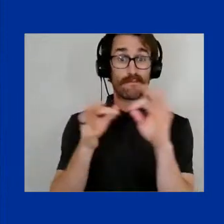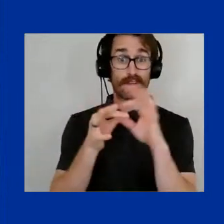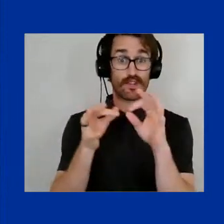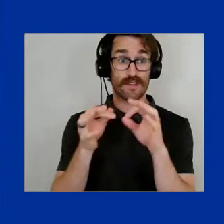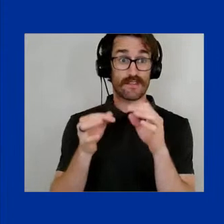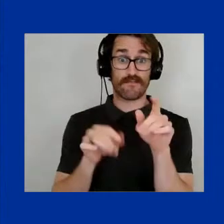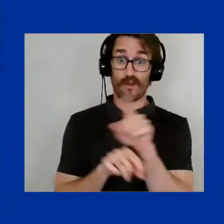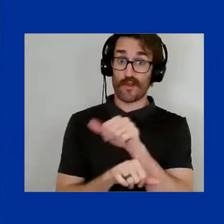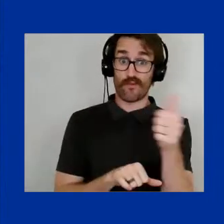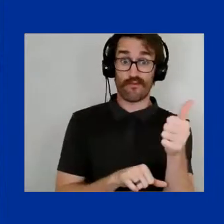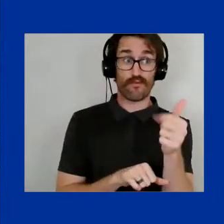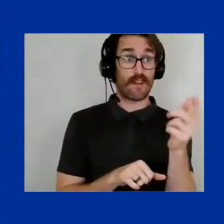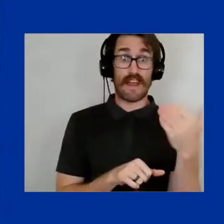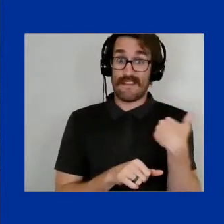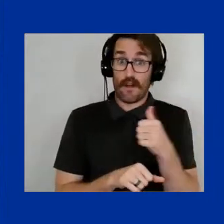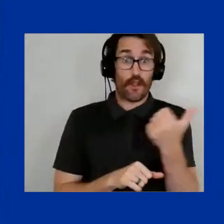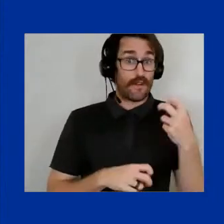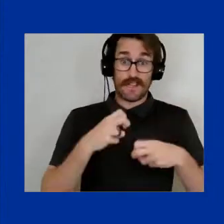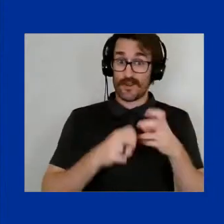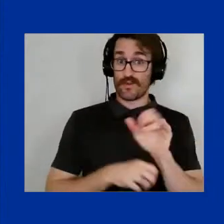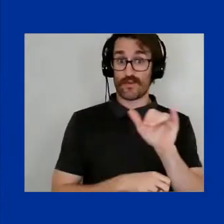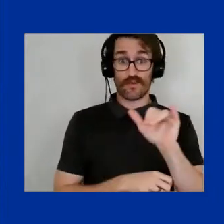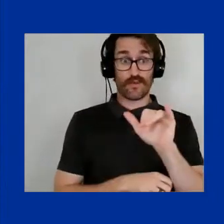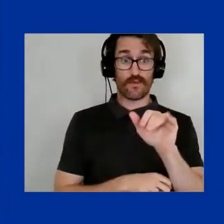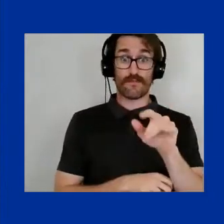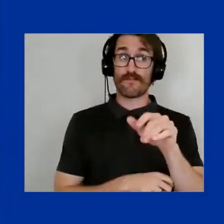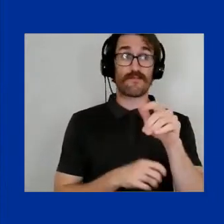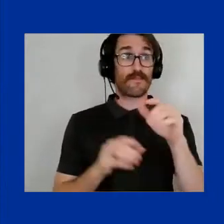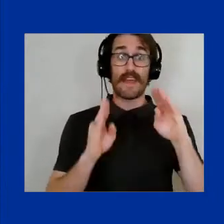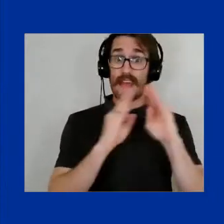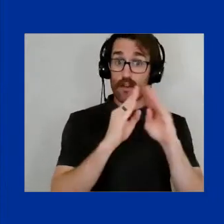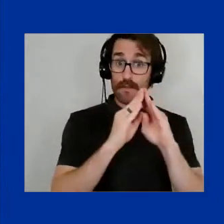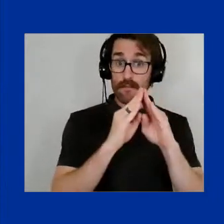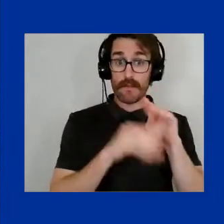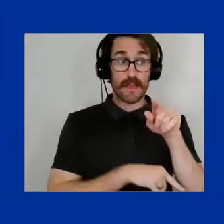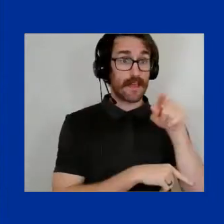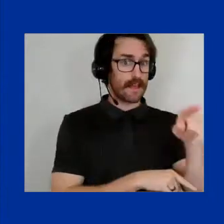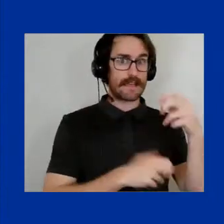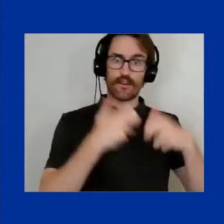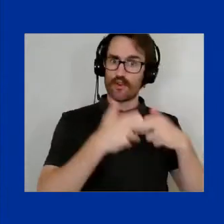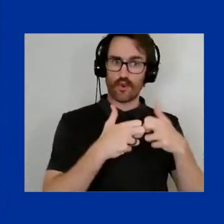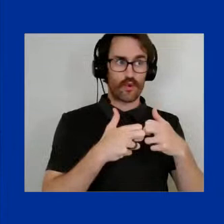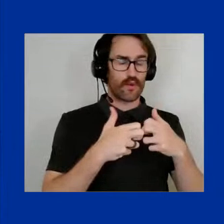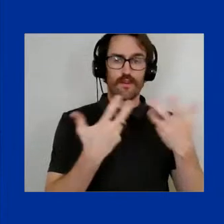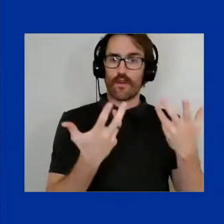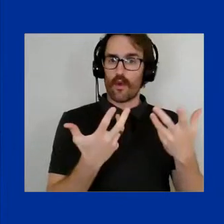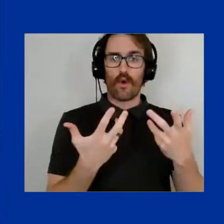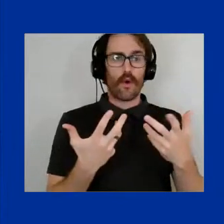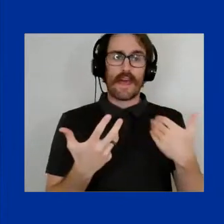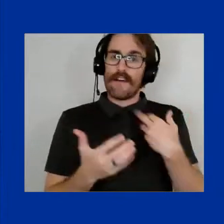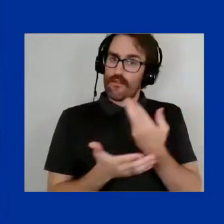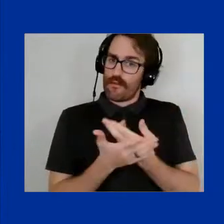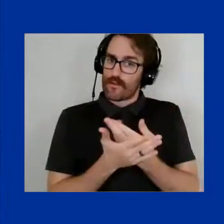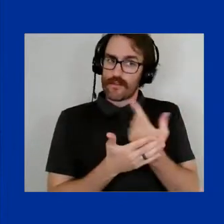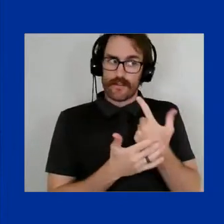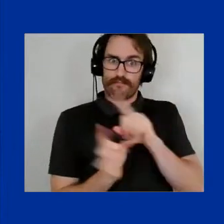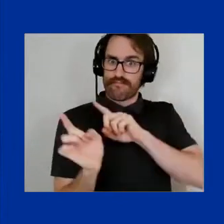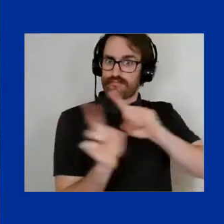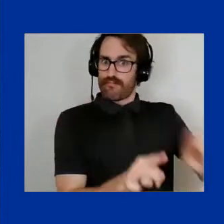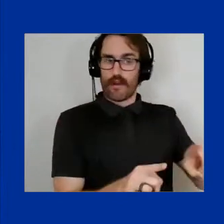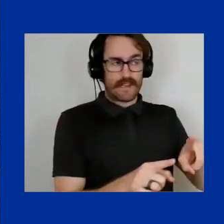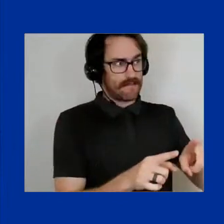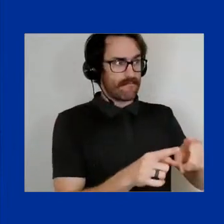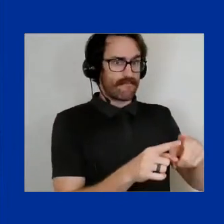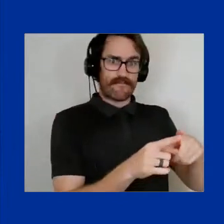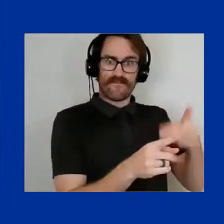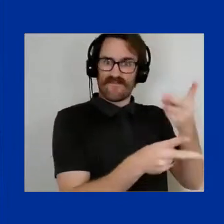there's other work. There's, you know, we've had issues with Airbnbs and a whole bunch of other things that we have to also have resources to respond to that as well. So it's